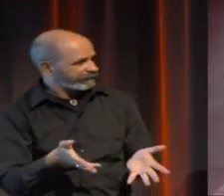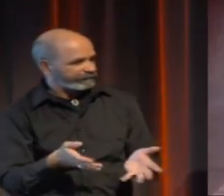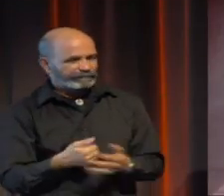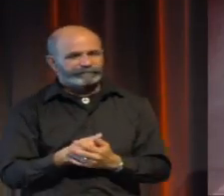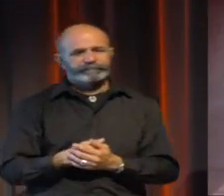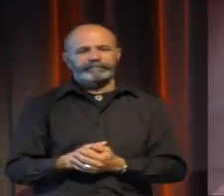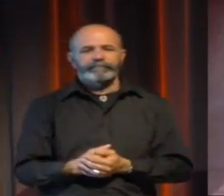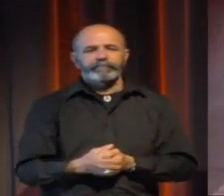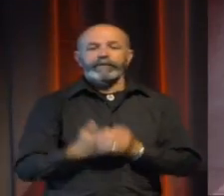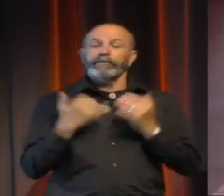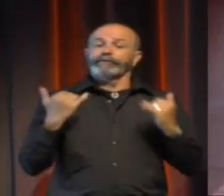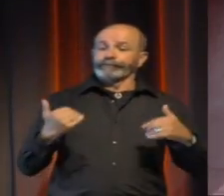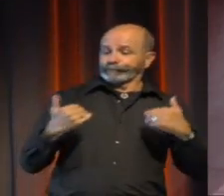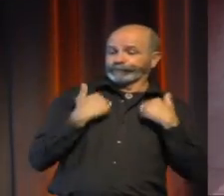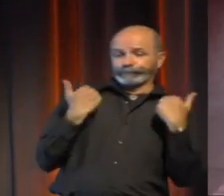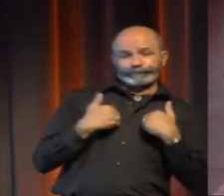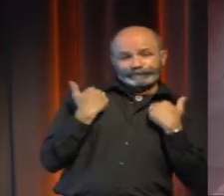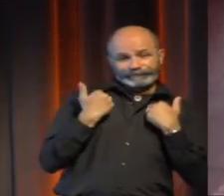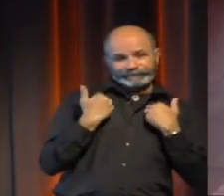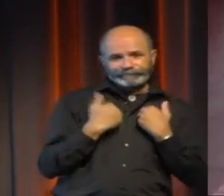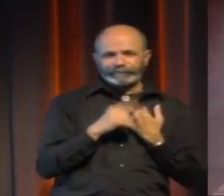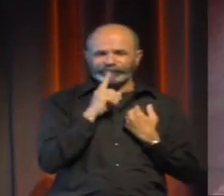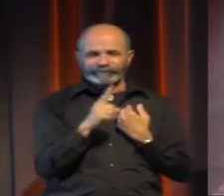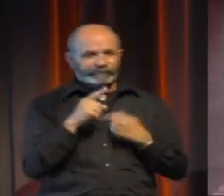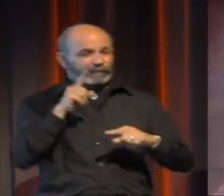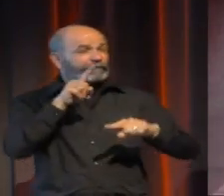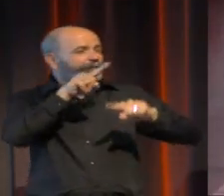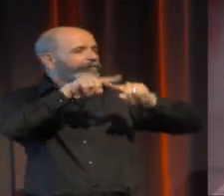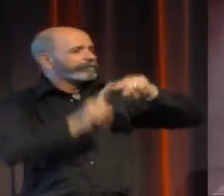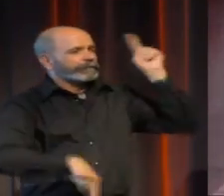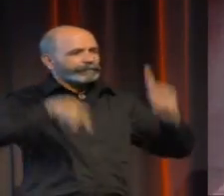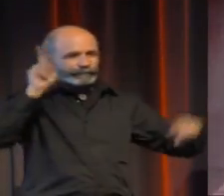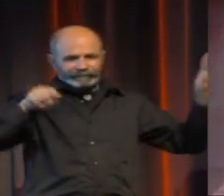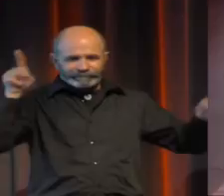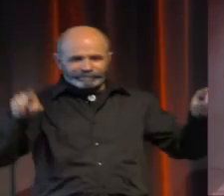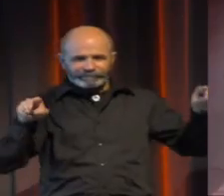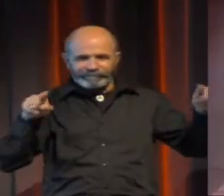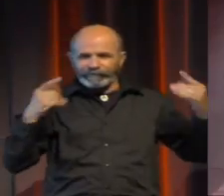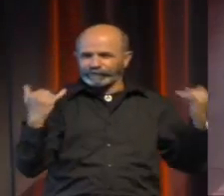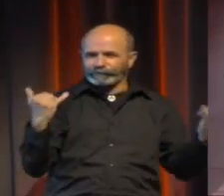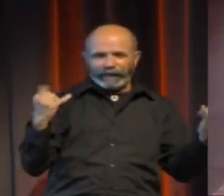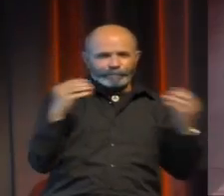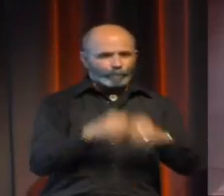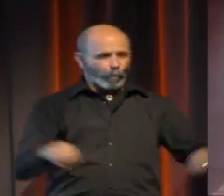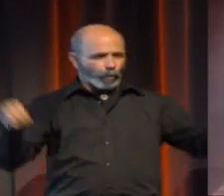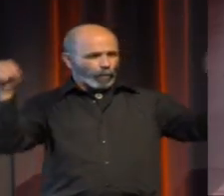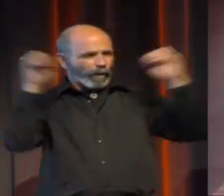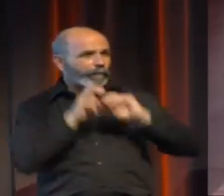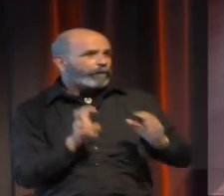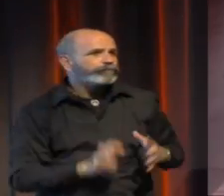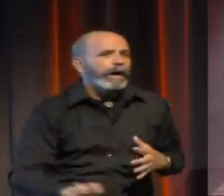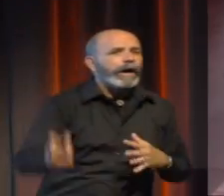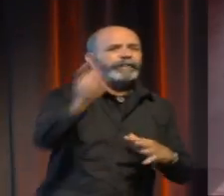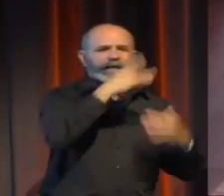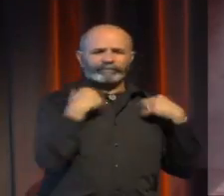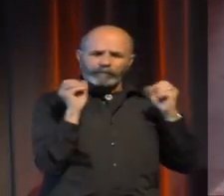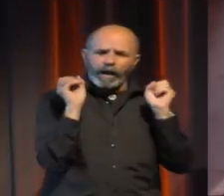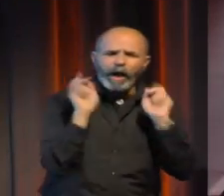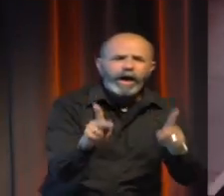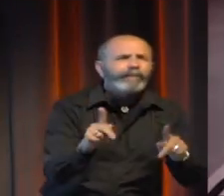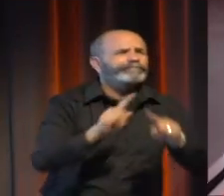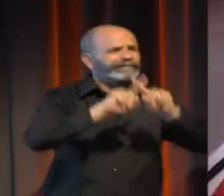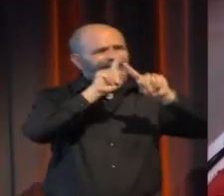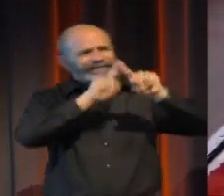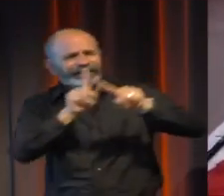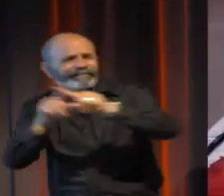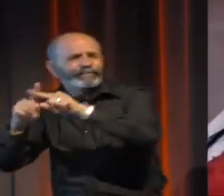common to see a young person doing something like taking a year to travel to a far-off country where there's a foreign language and an alien